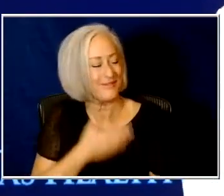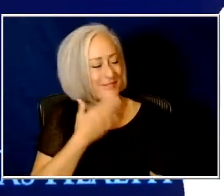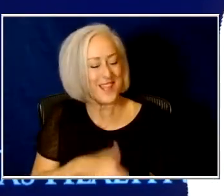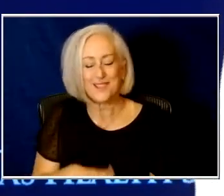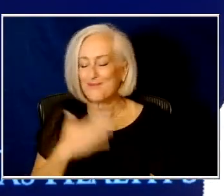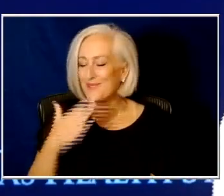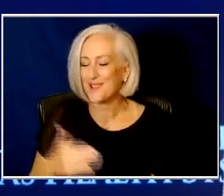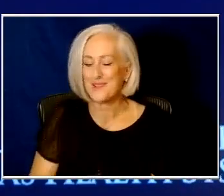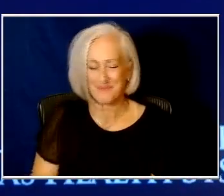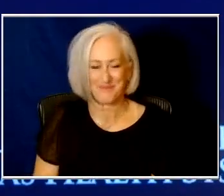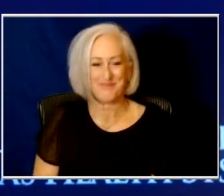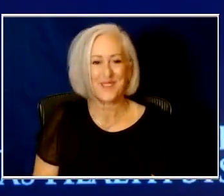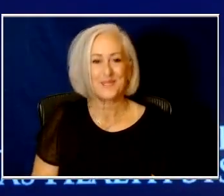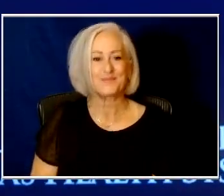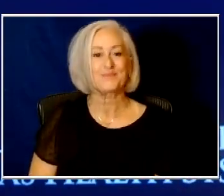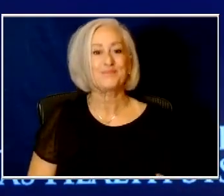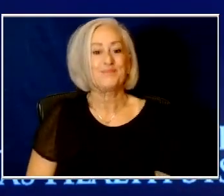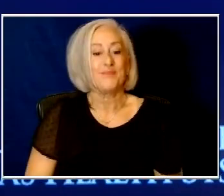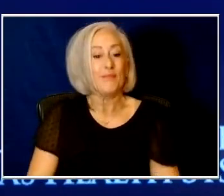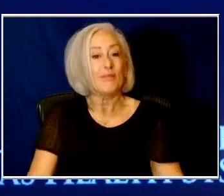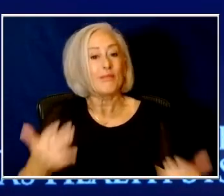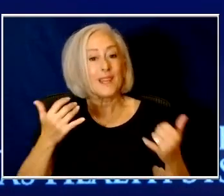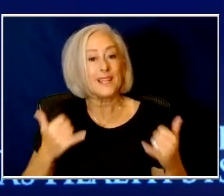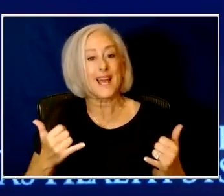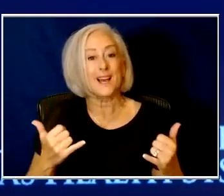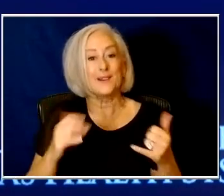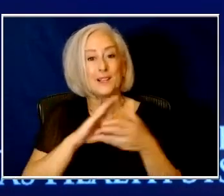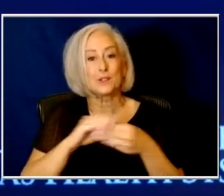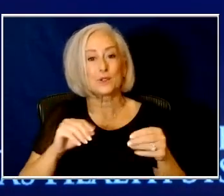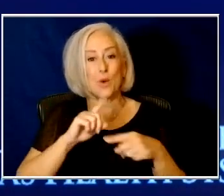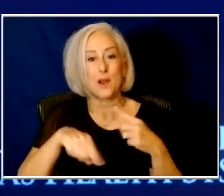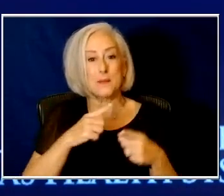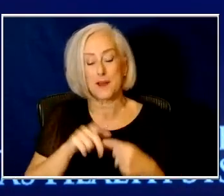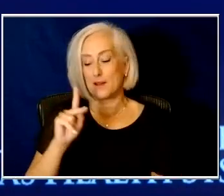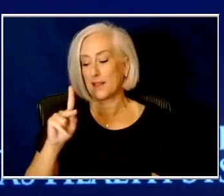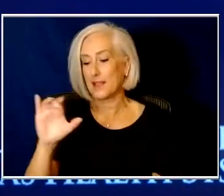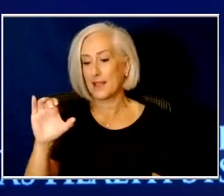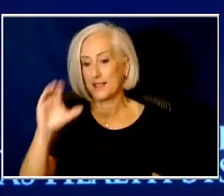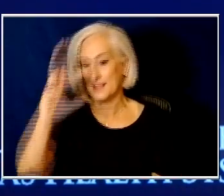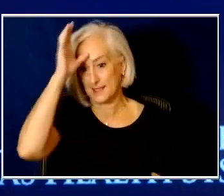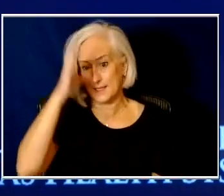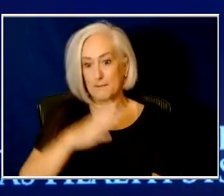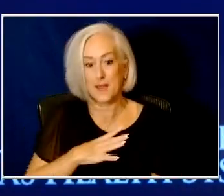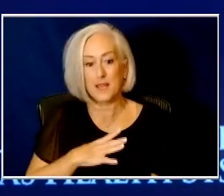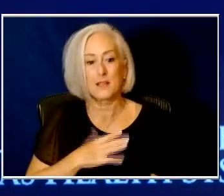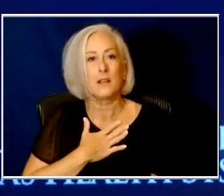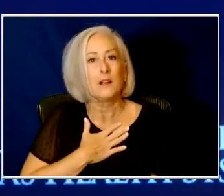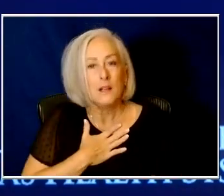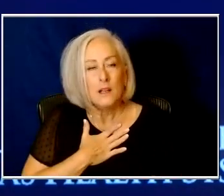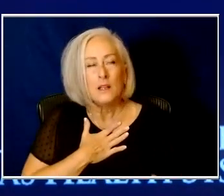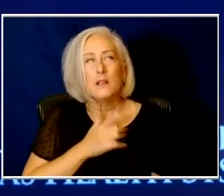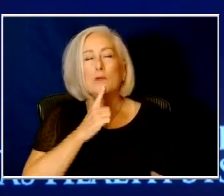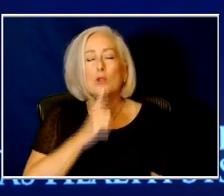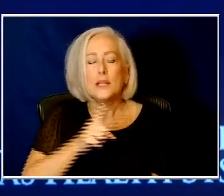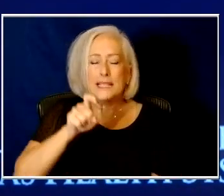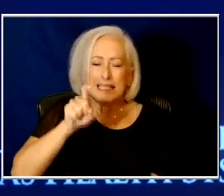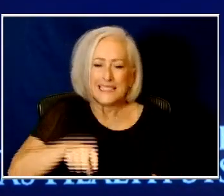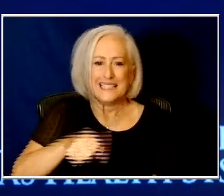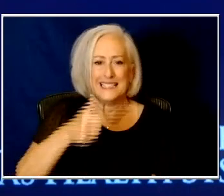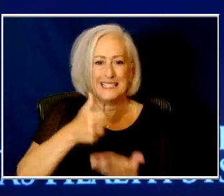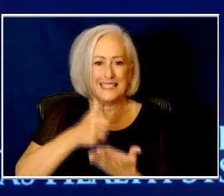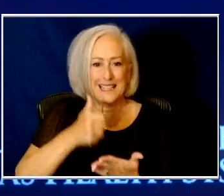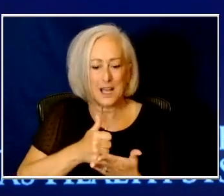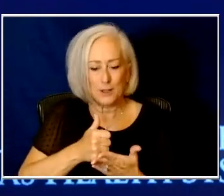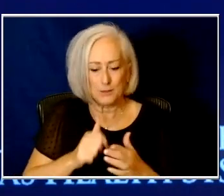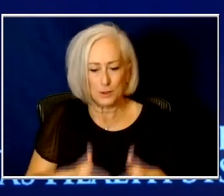Dr. Burns. All right. This is a story of a Kansas City man who was desperate. He needed help to survive, and he found